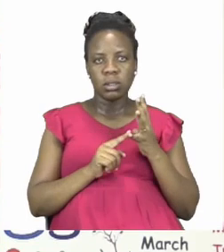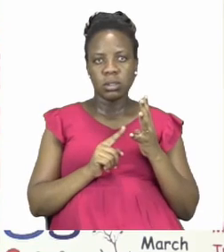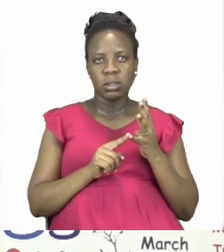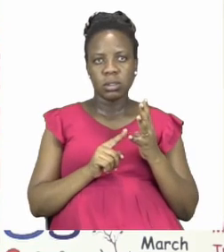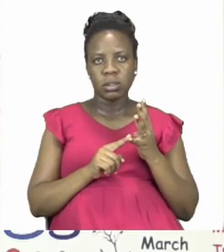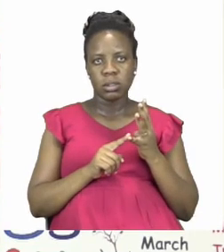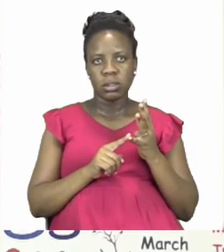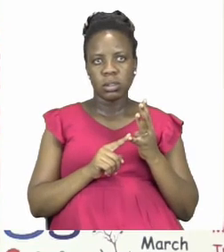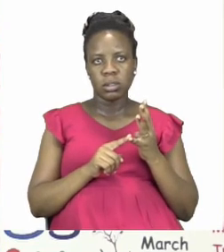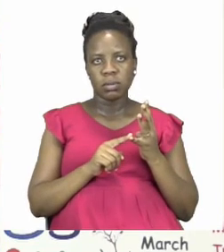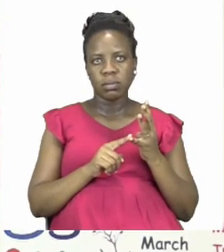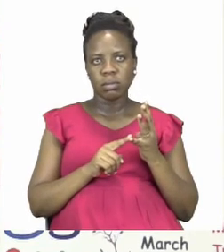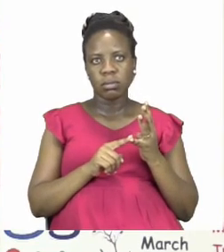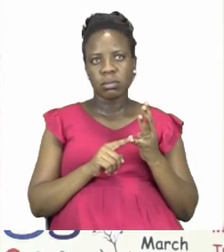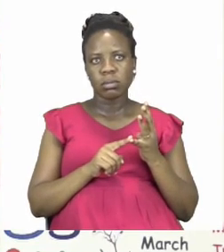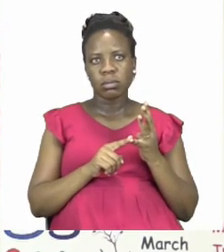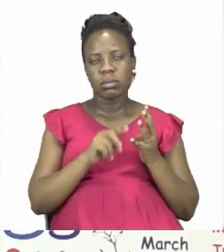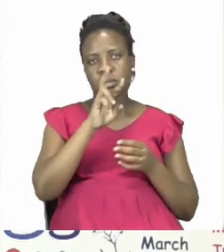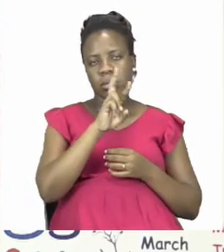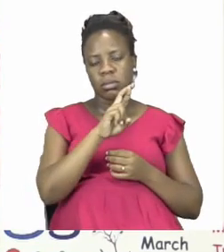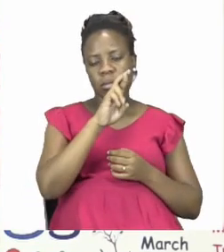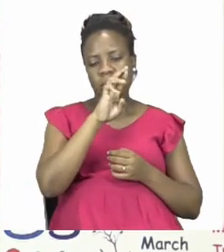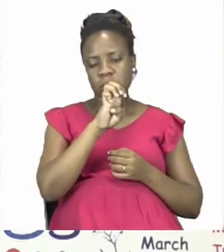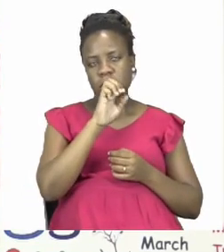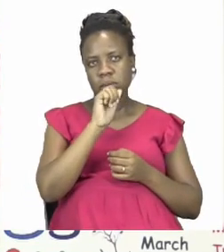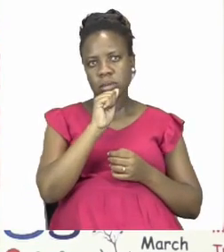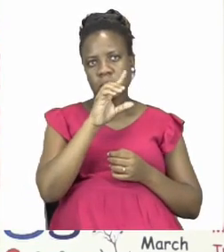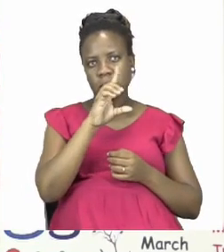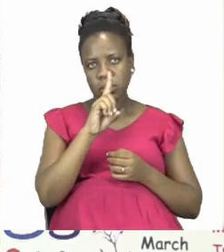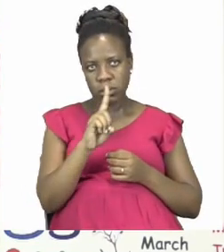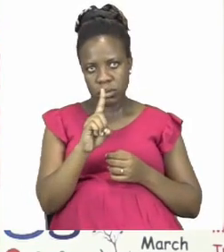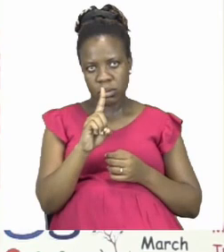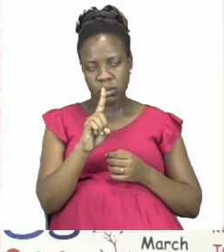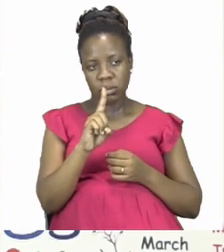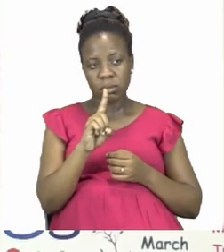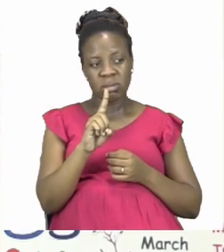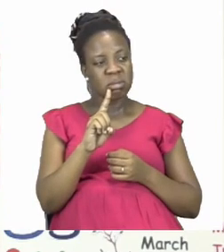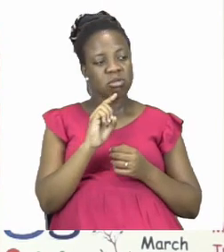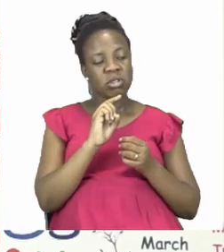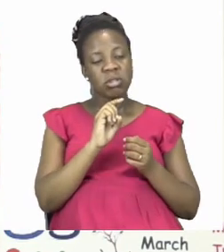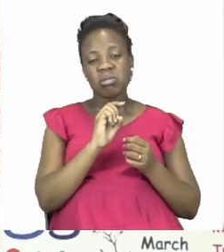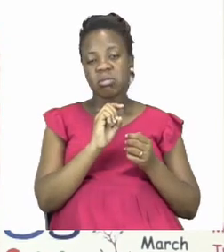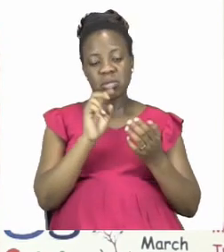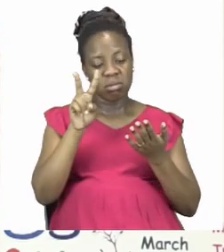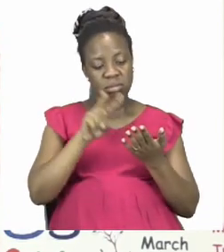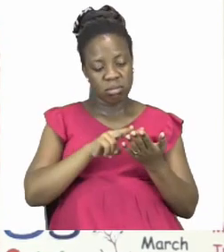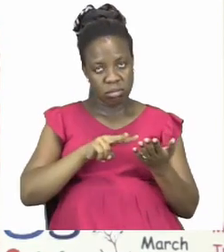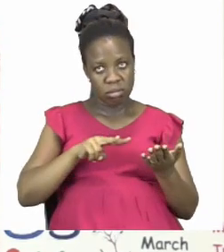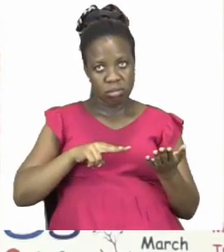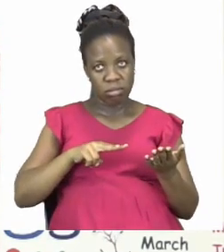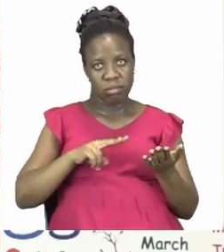is the past tense of read, and although they are spelled the same, boys and girls,